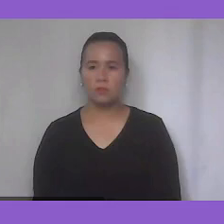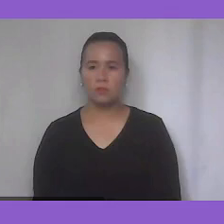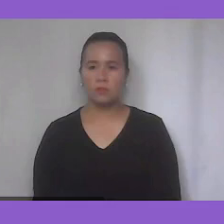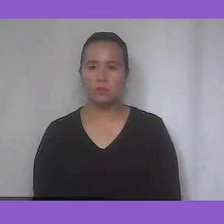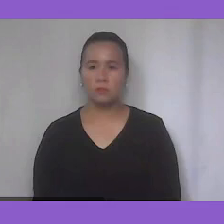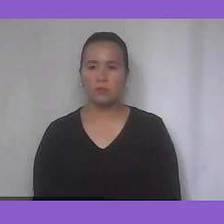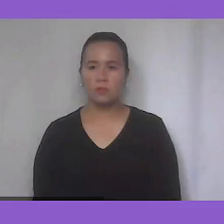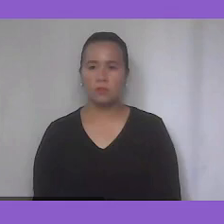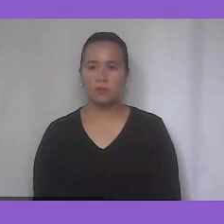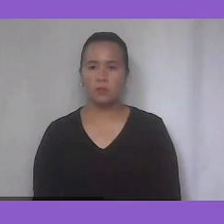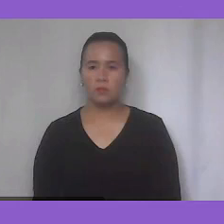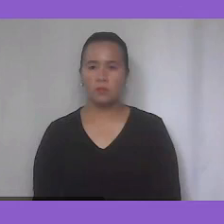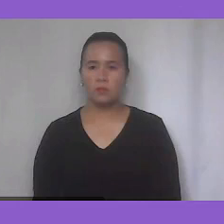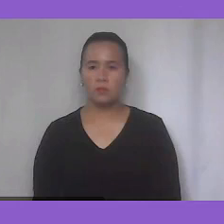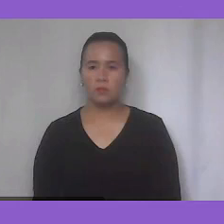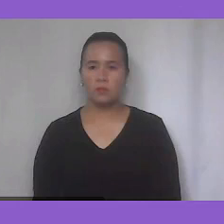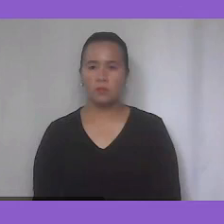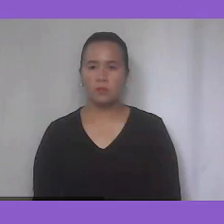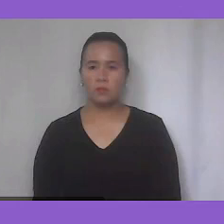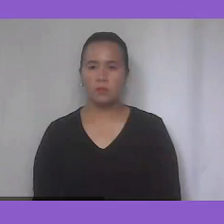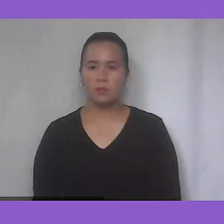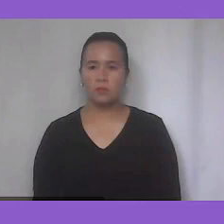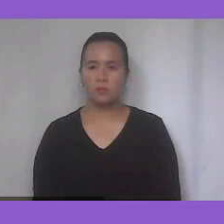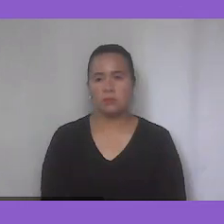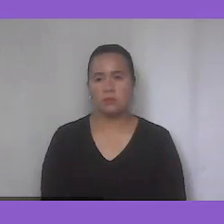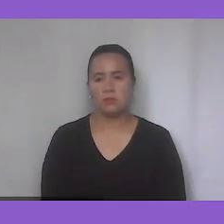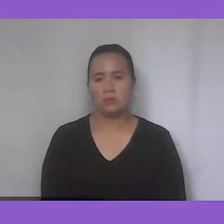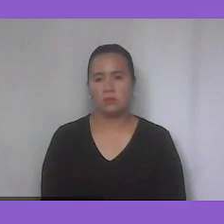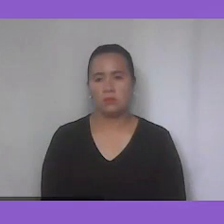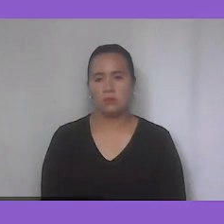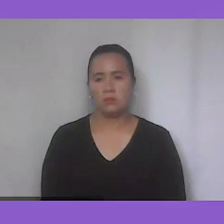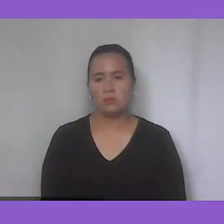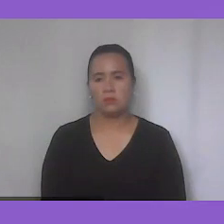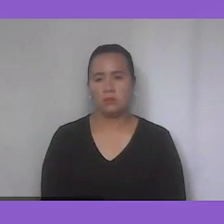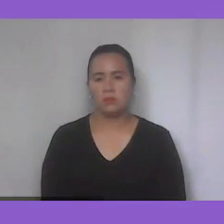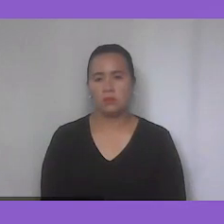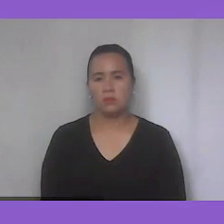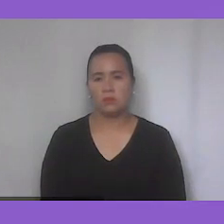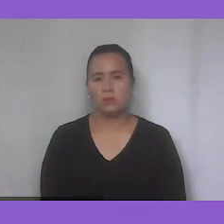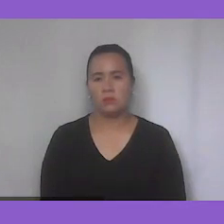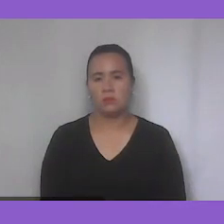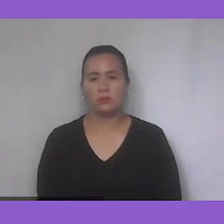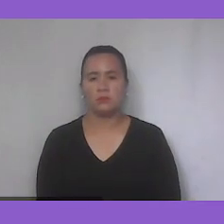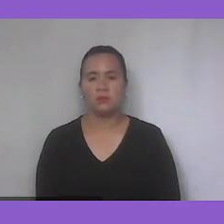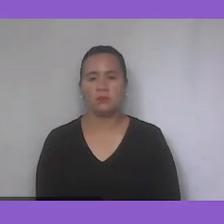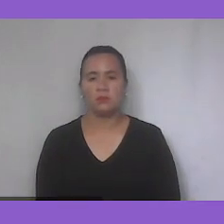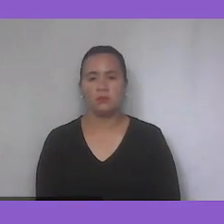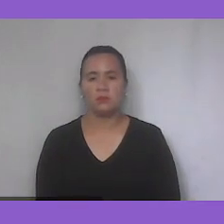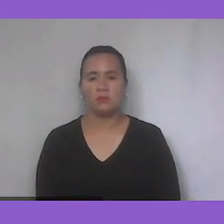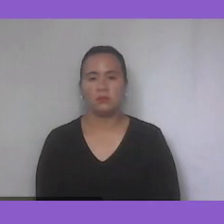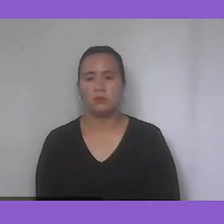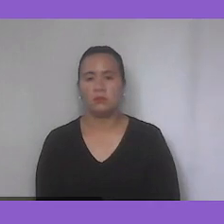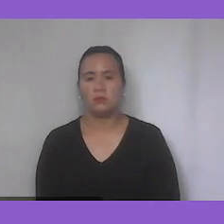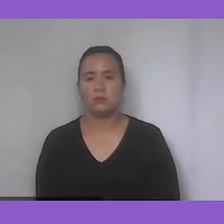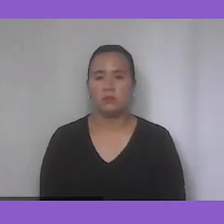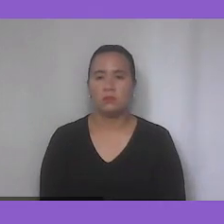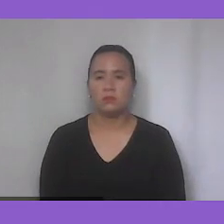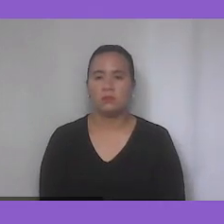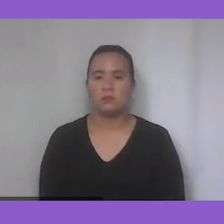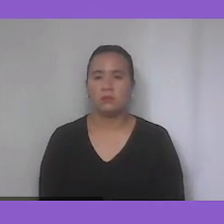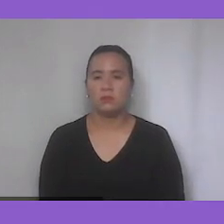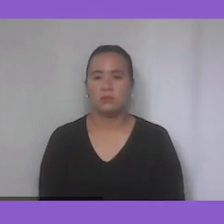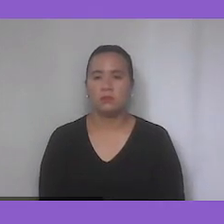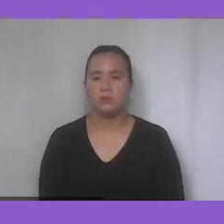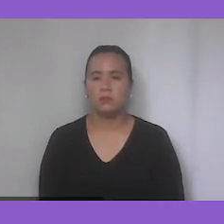All right, so I think we have quite a number of players who are ready to win some prizes. Top two players who answered